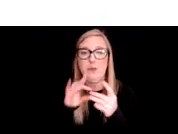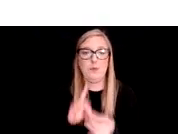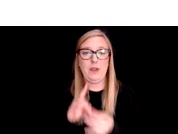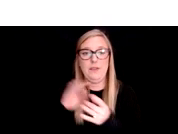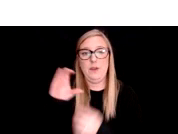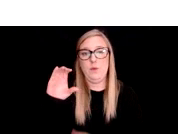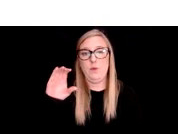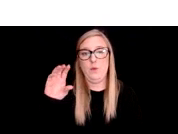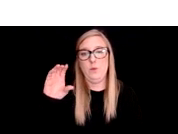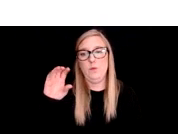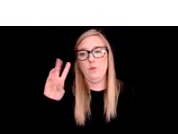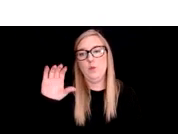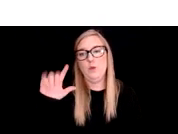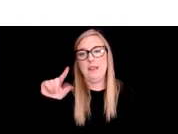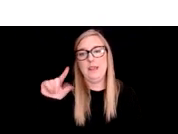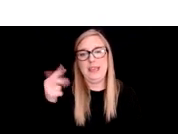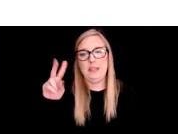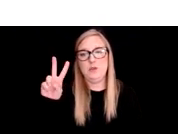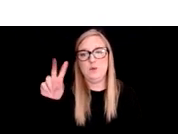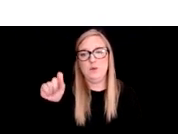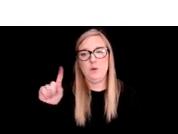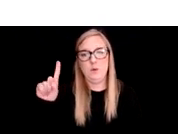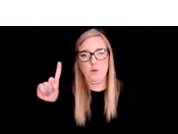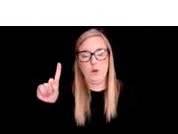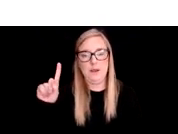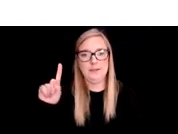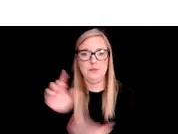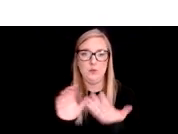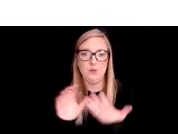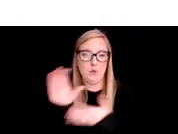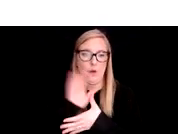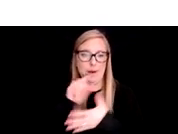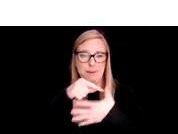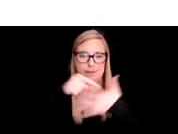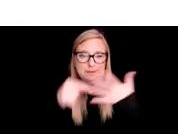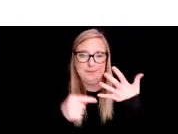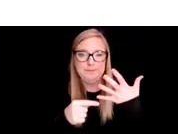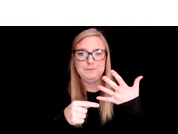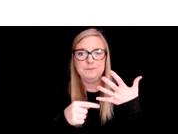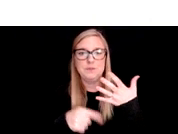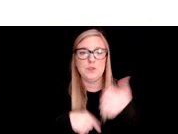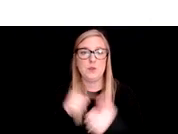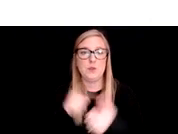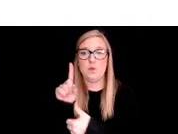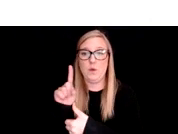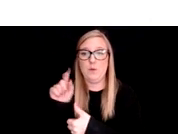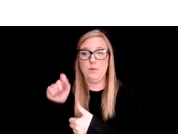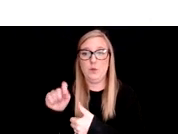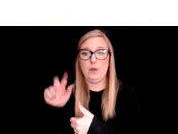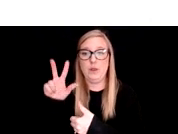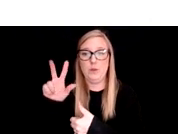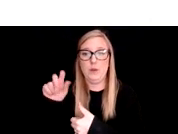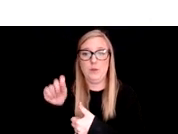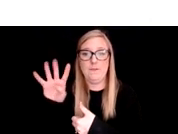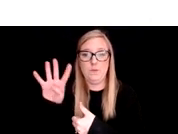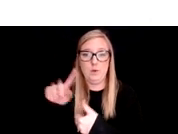criteria overall to kind of the story that we're talking about here. So that's a 1.3.4